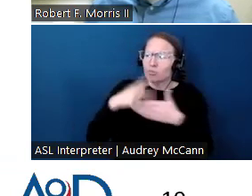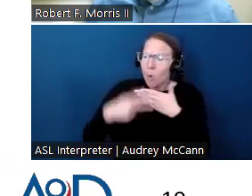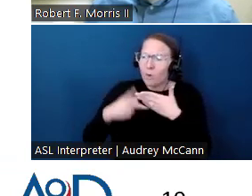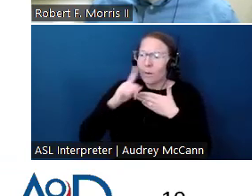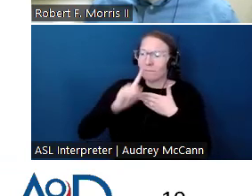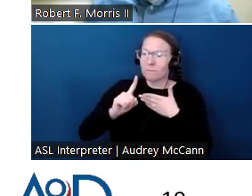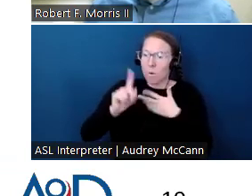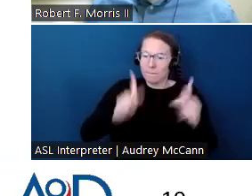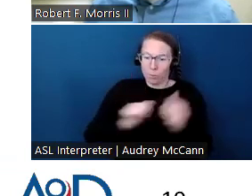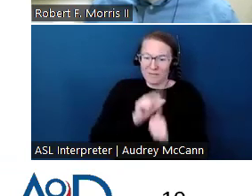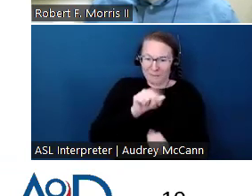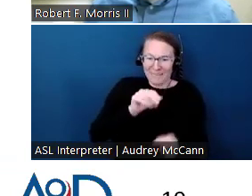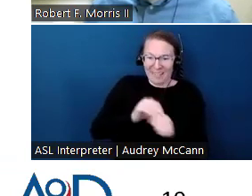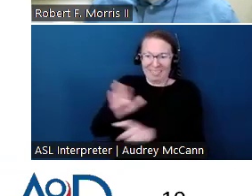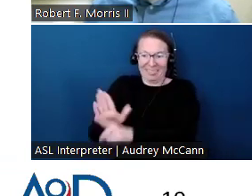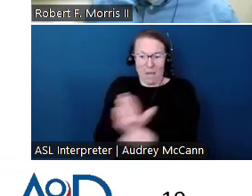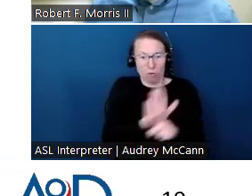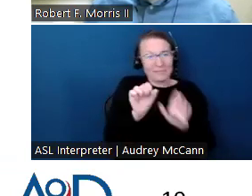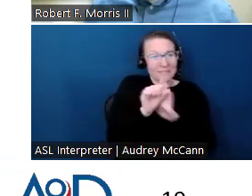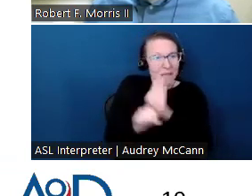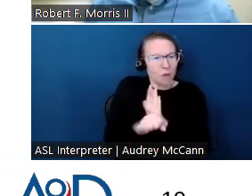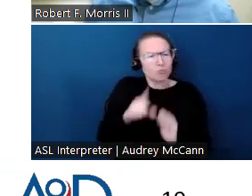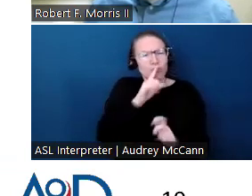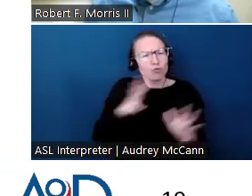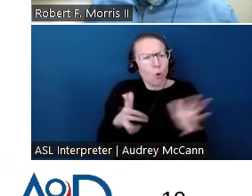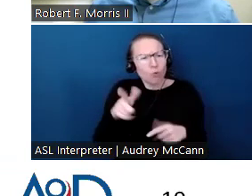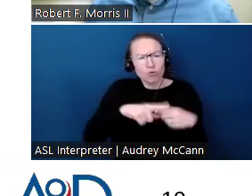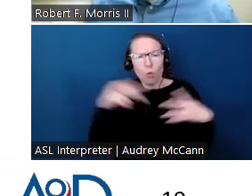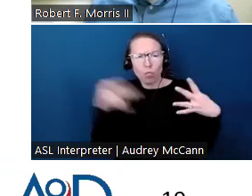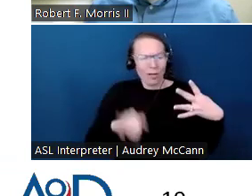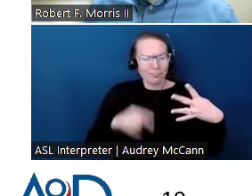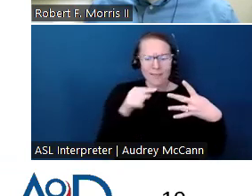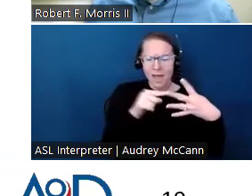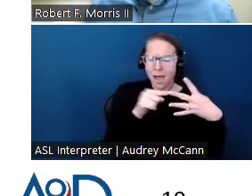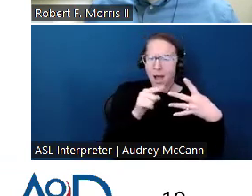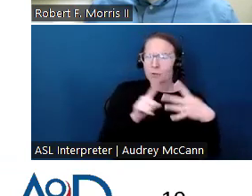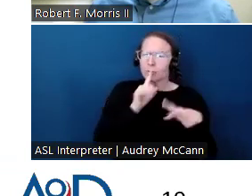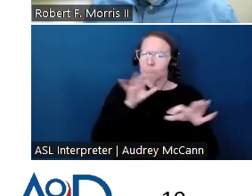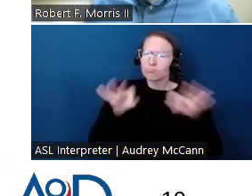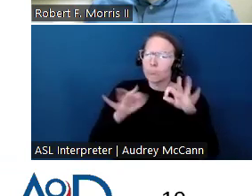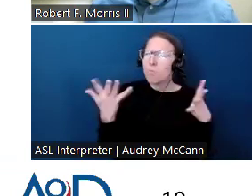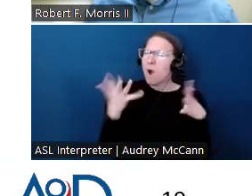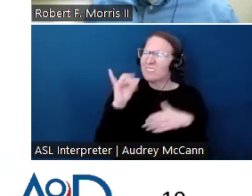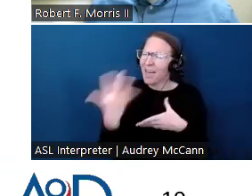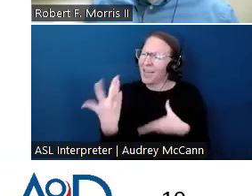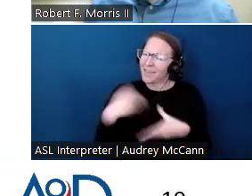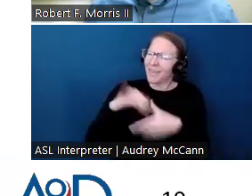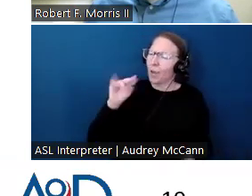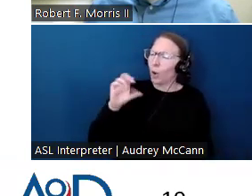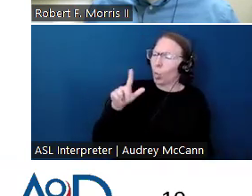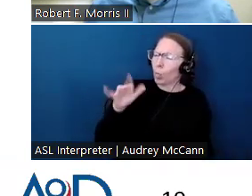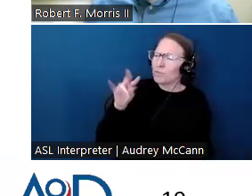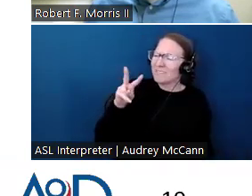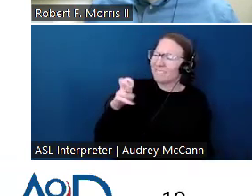respective states. So we really encourage you to check that out. It gives kind of an intro to what inclusive higher education is, how that